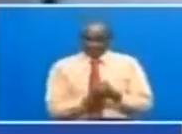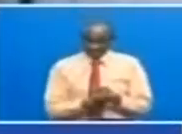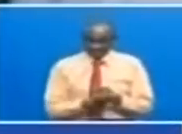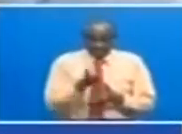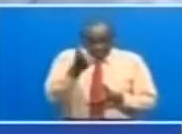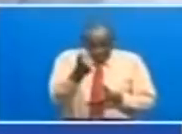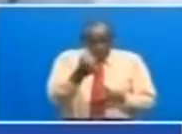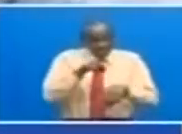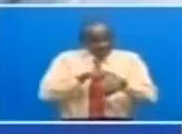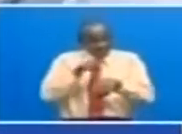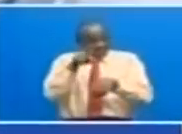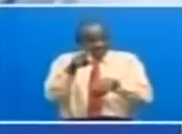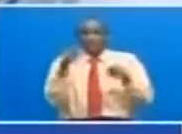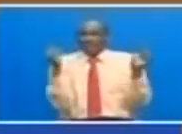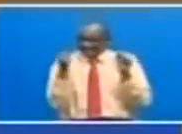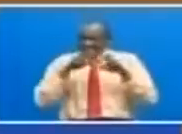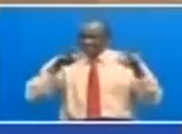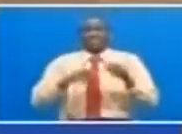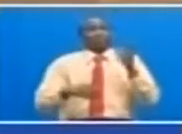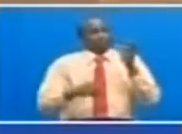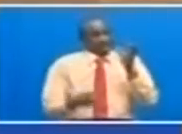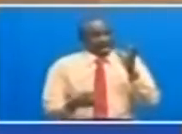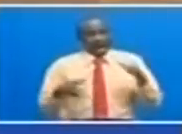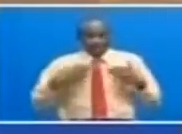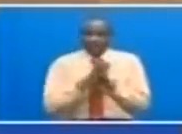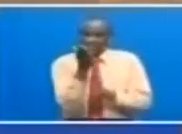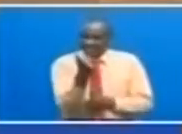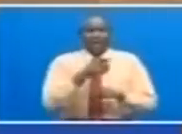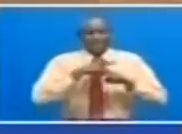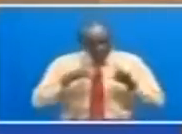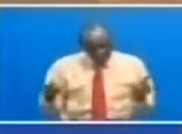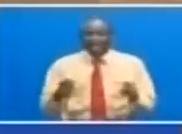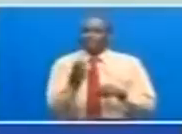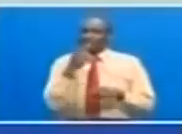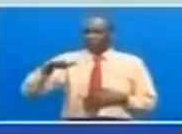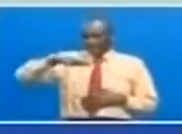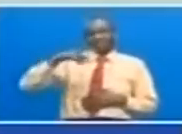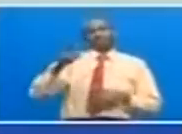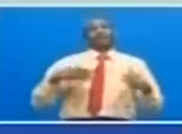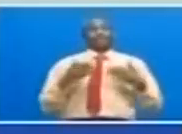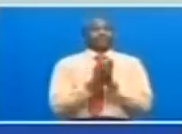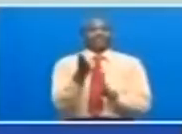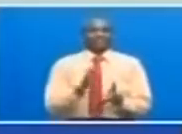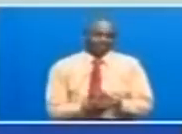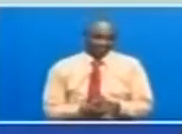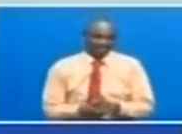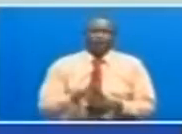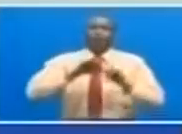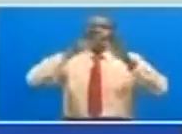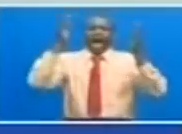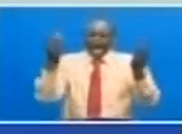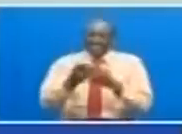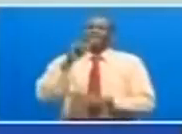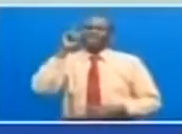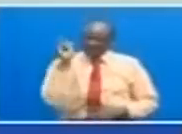groundbreaking moment, not just for malaria researchers, but also for the entire medical field. This is the world's first vaccine